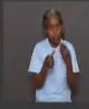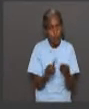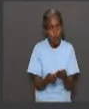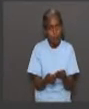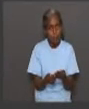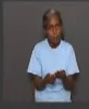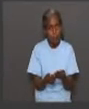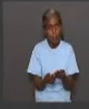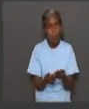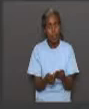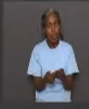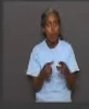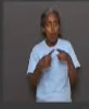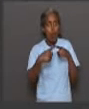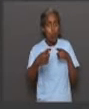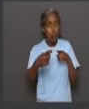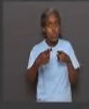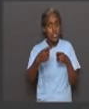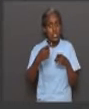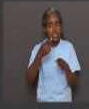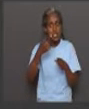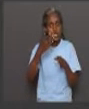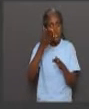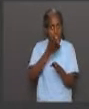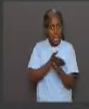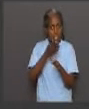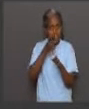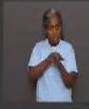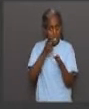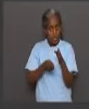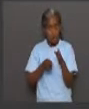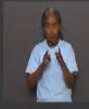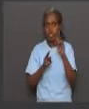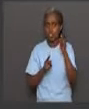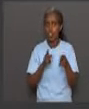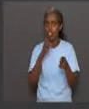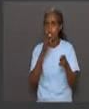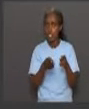Therefore, opposite sides of GH,